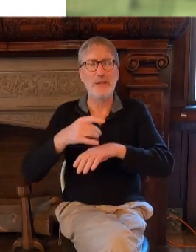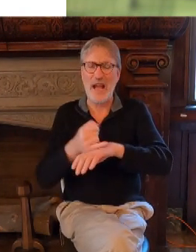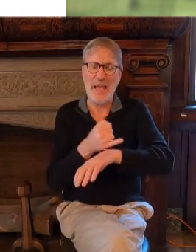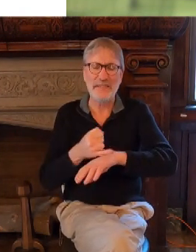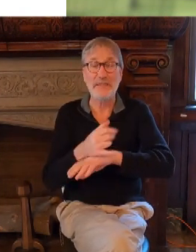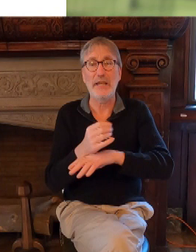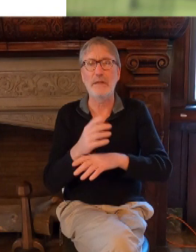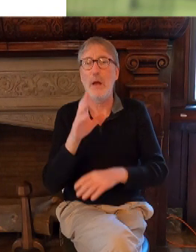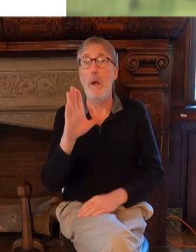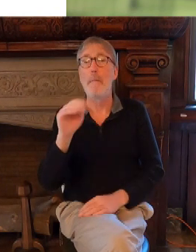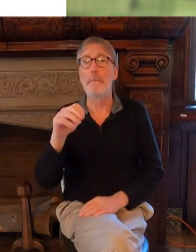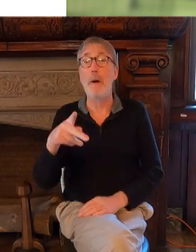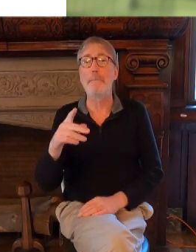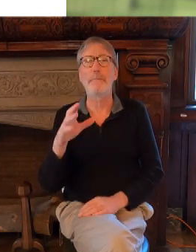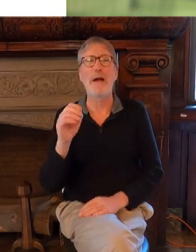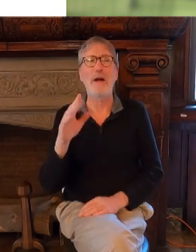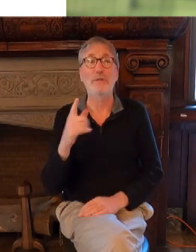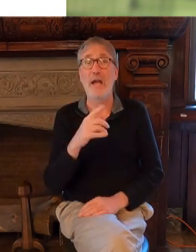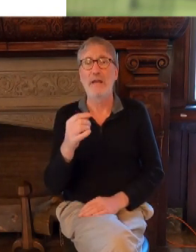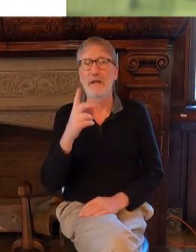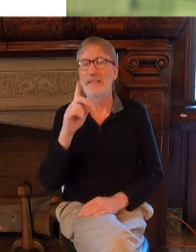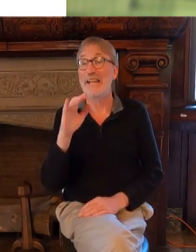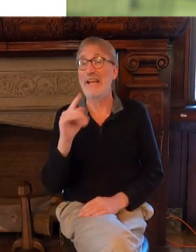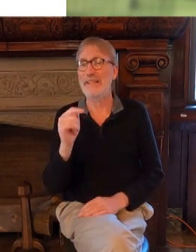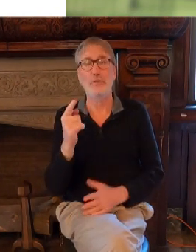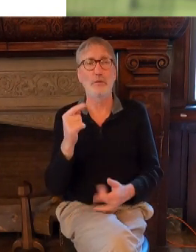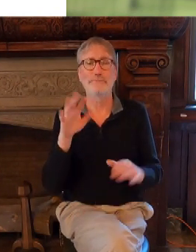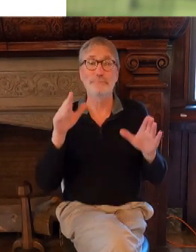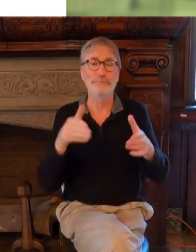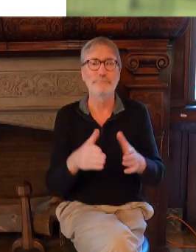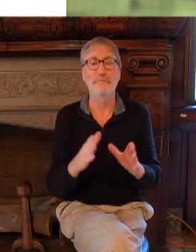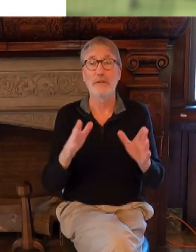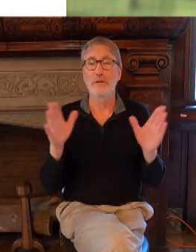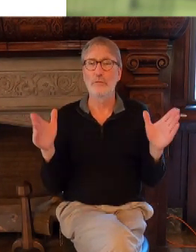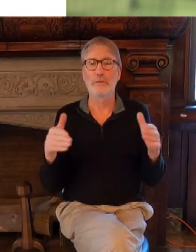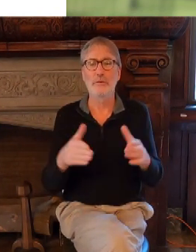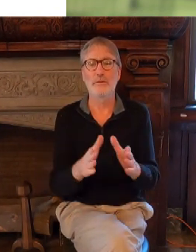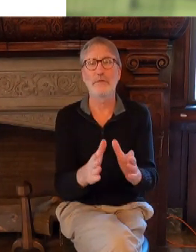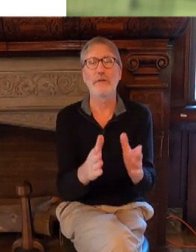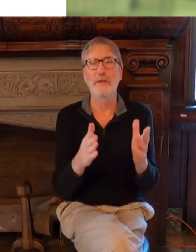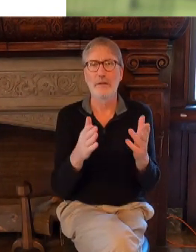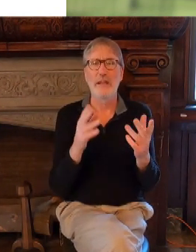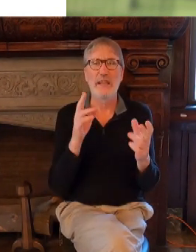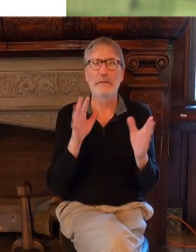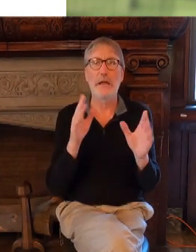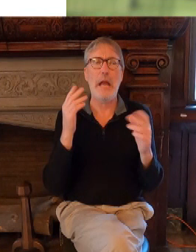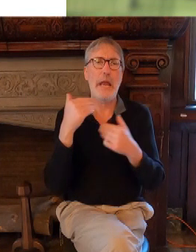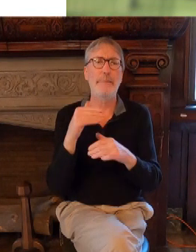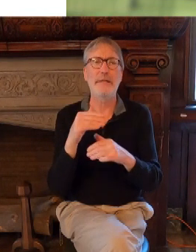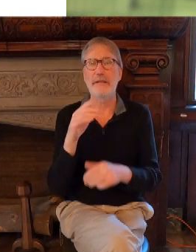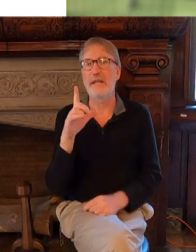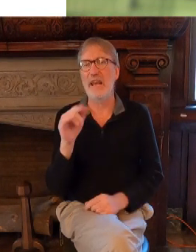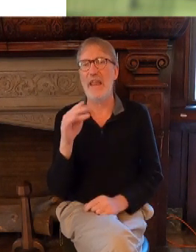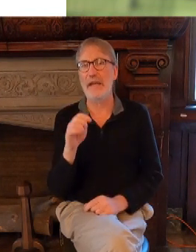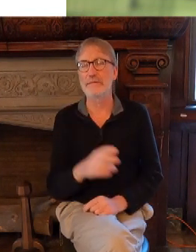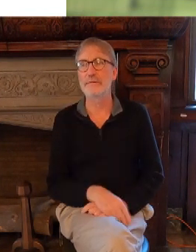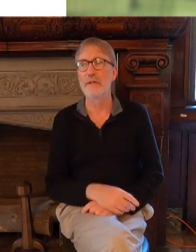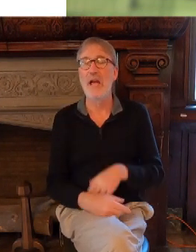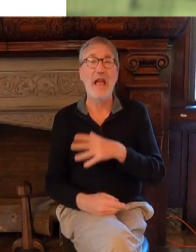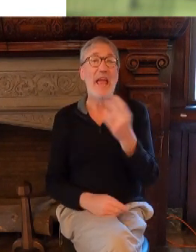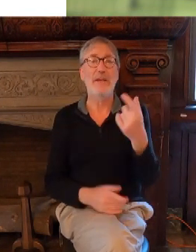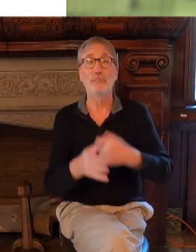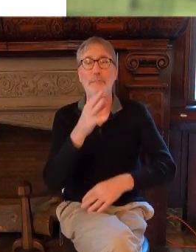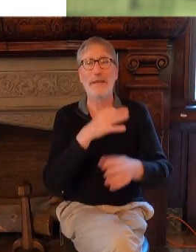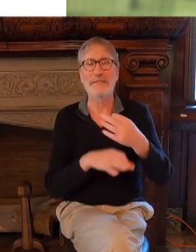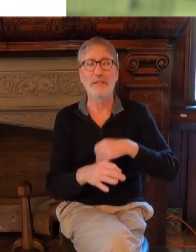intervals, and the road diet or lane reduction throughout the corridor. Another one of our goals is to upgrade that traffic